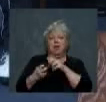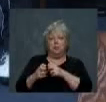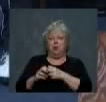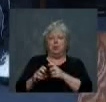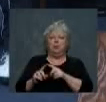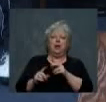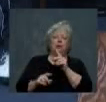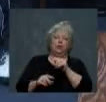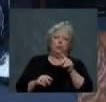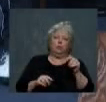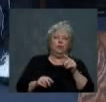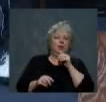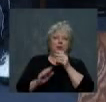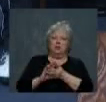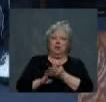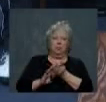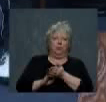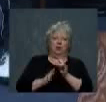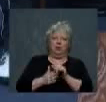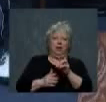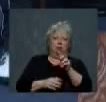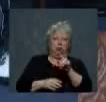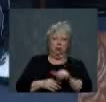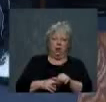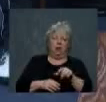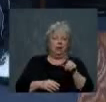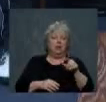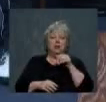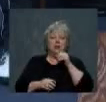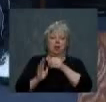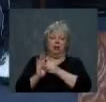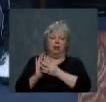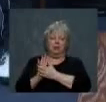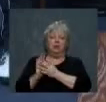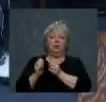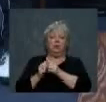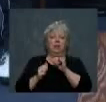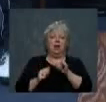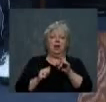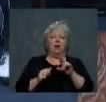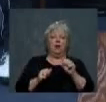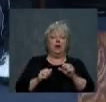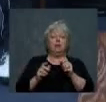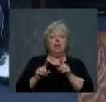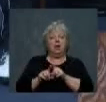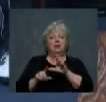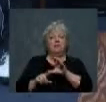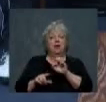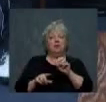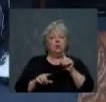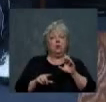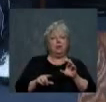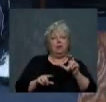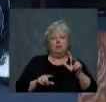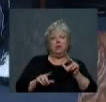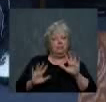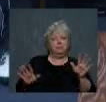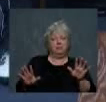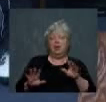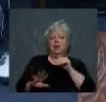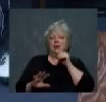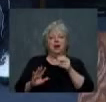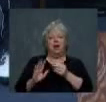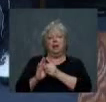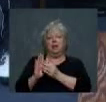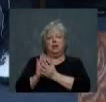Transition doesn't operate that way. They're not listed with the IRS as of today as a 501c3. They're not listed with the Secretary